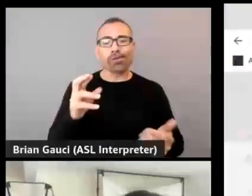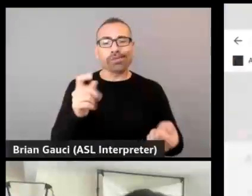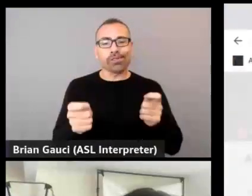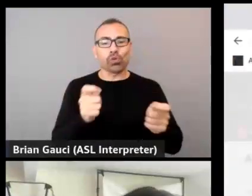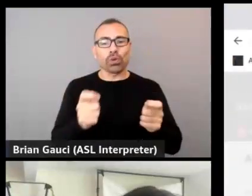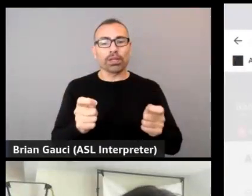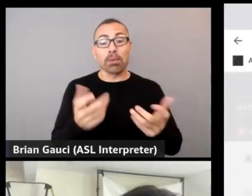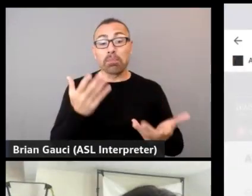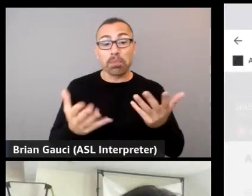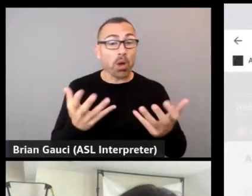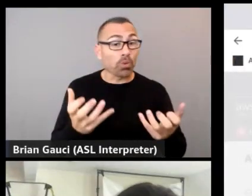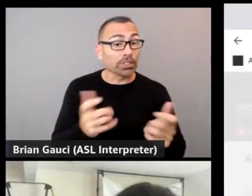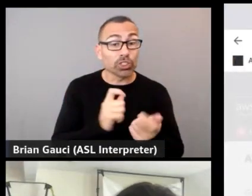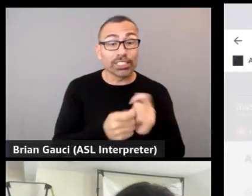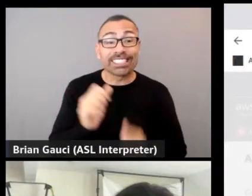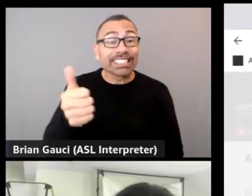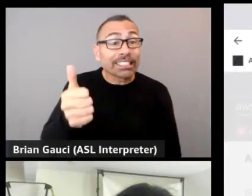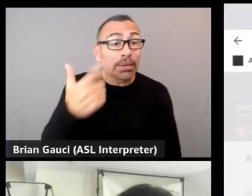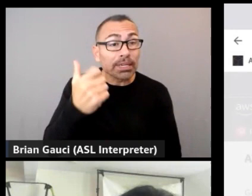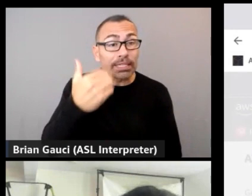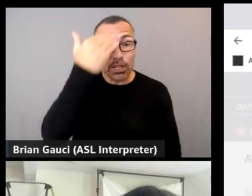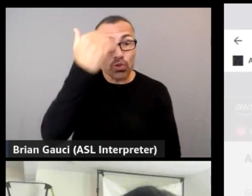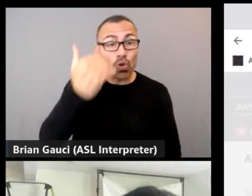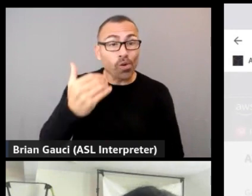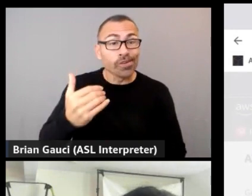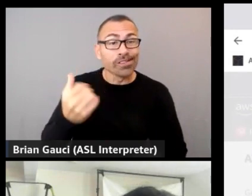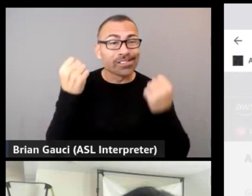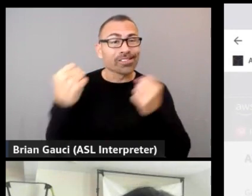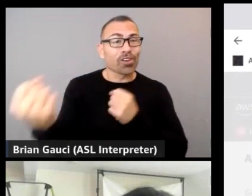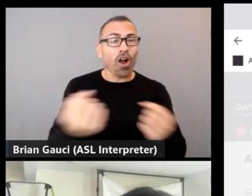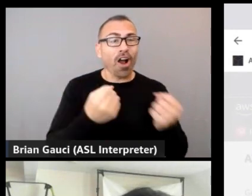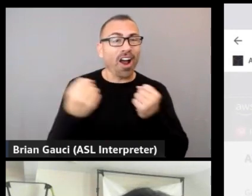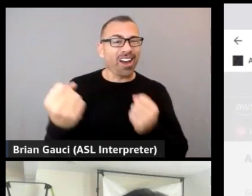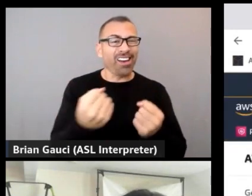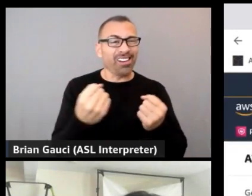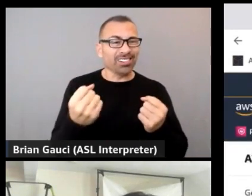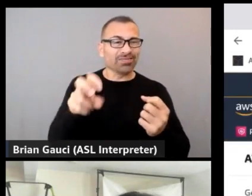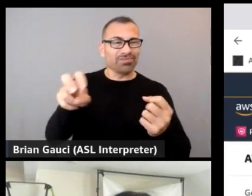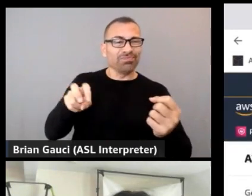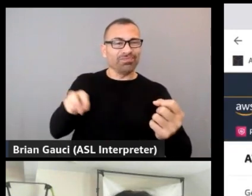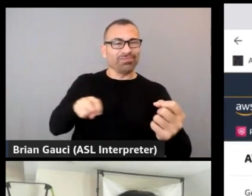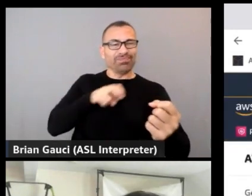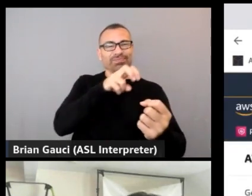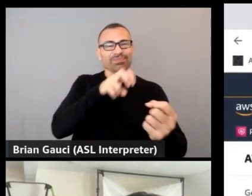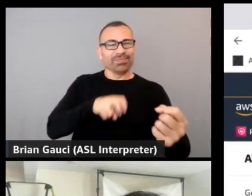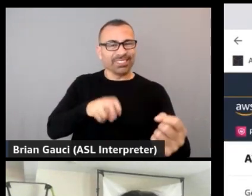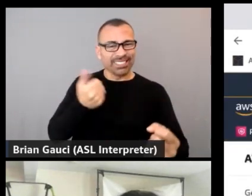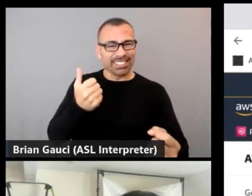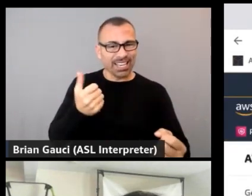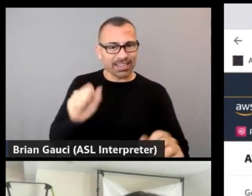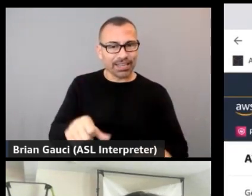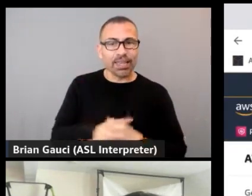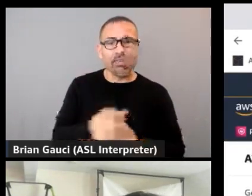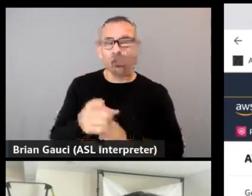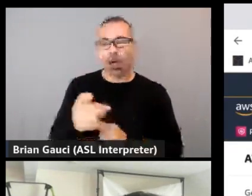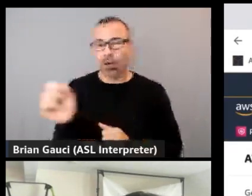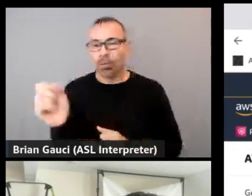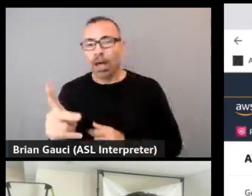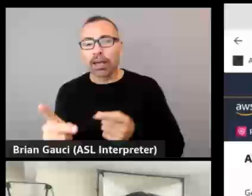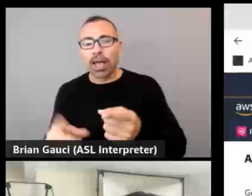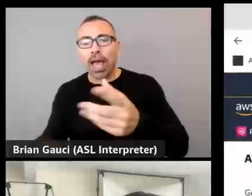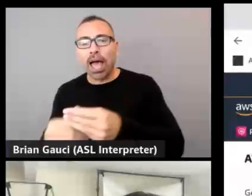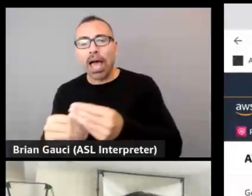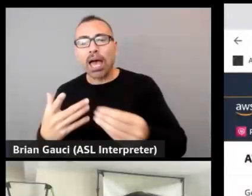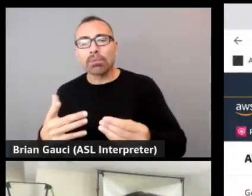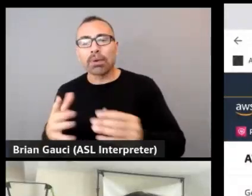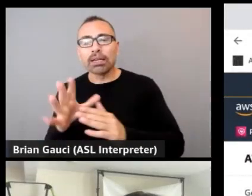change that to 10 because I know my cars can hold 10 and that's not really the valid rule that I care about. I can come here, add my selected rules.